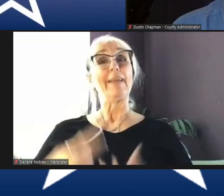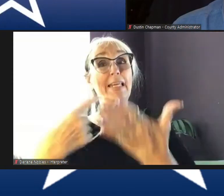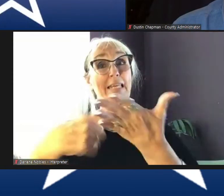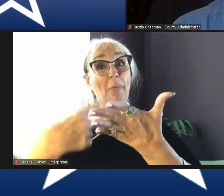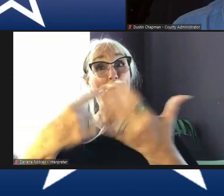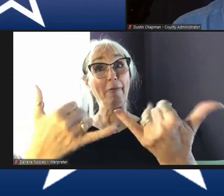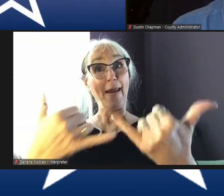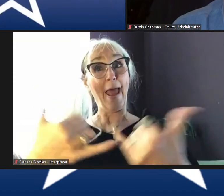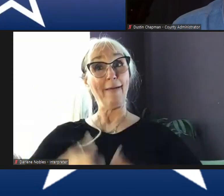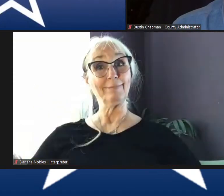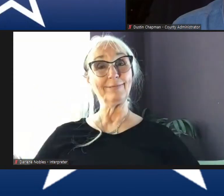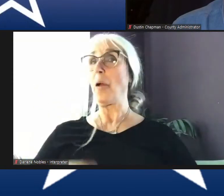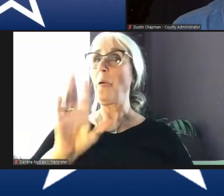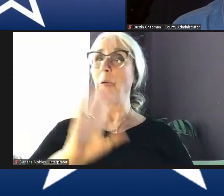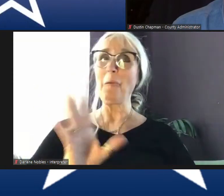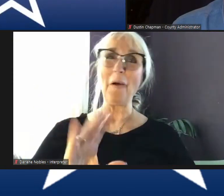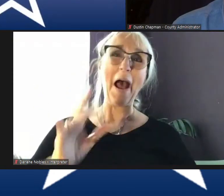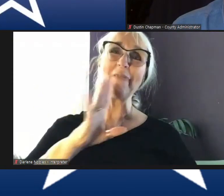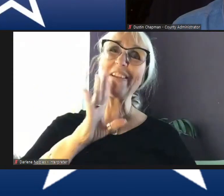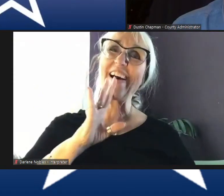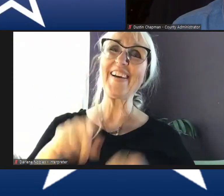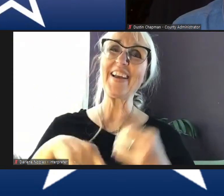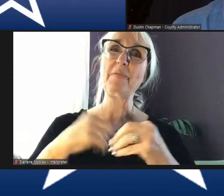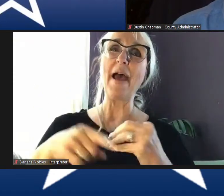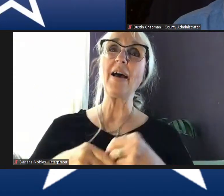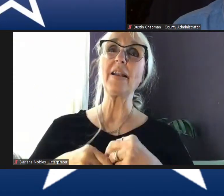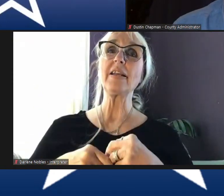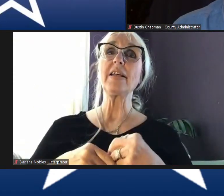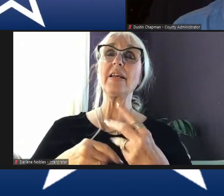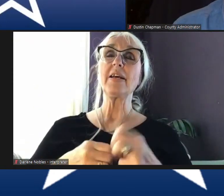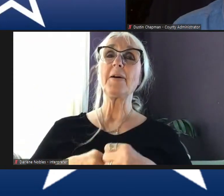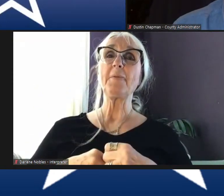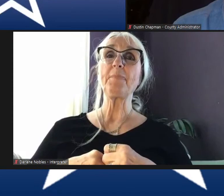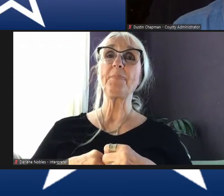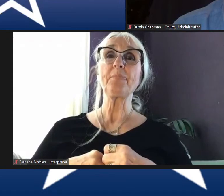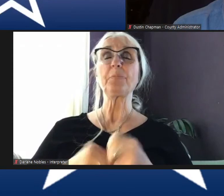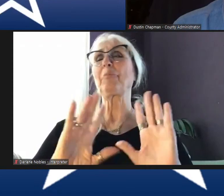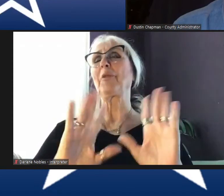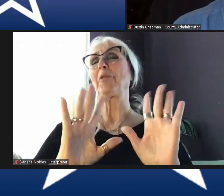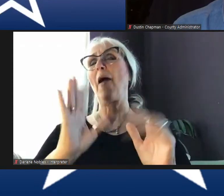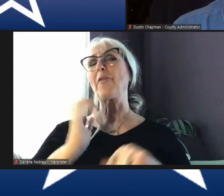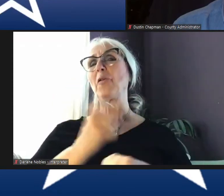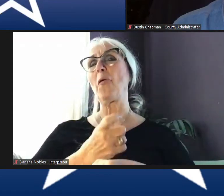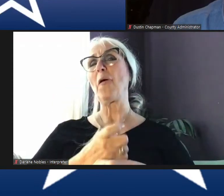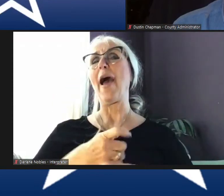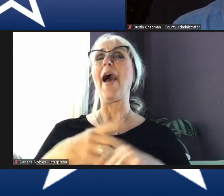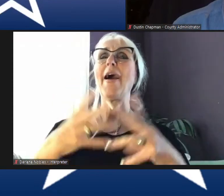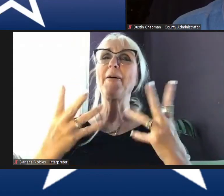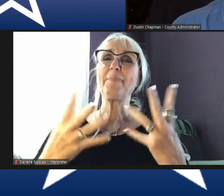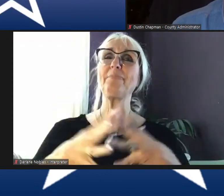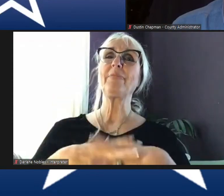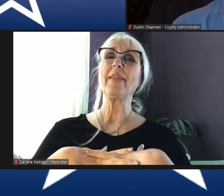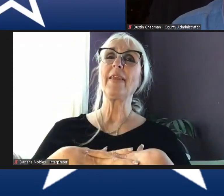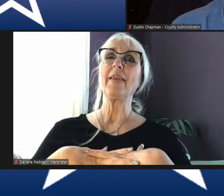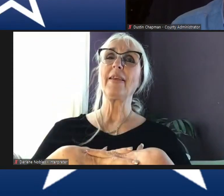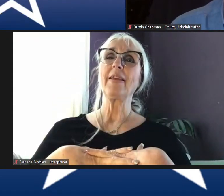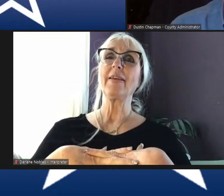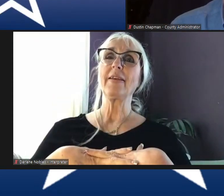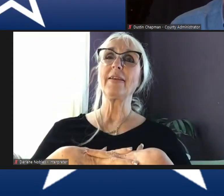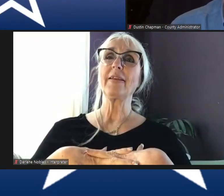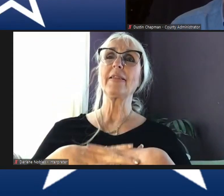not, I not, was not, I'm just- talking about, I know, I just. the big, the big Picture. big